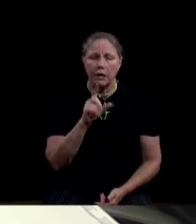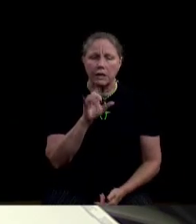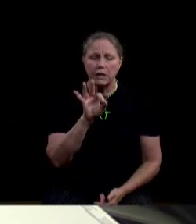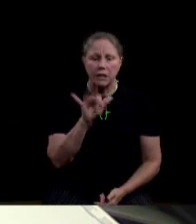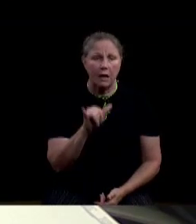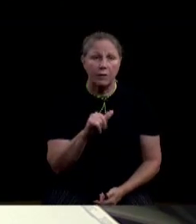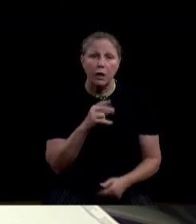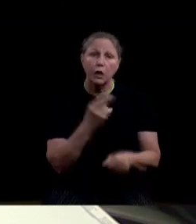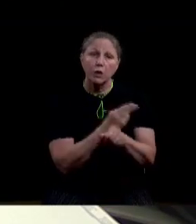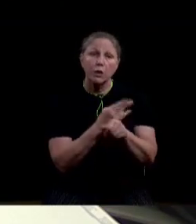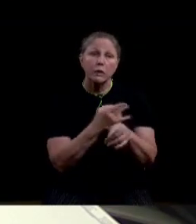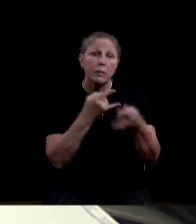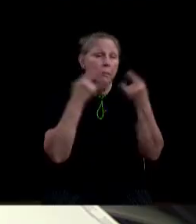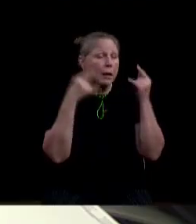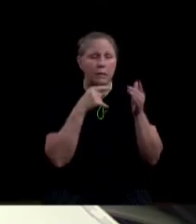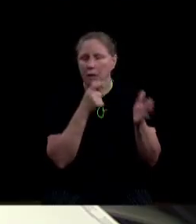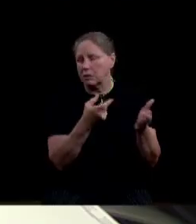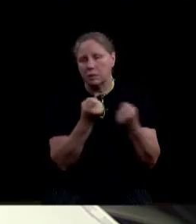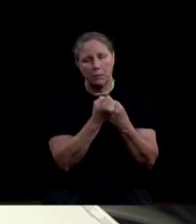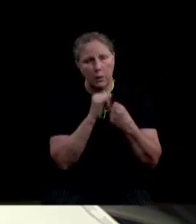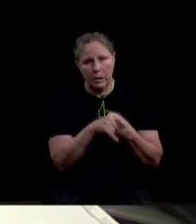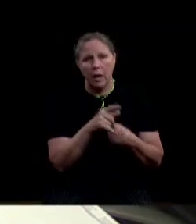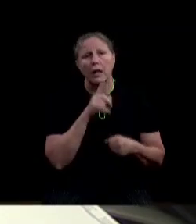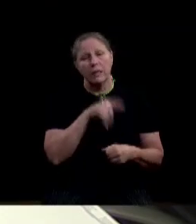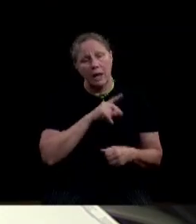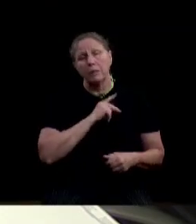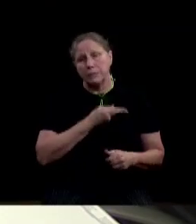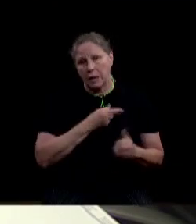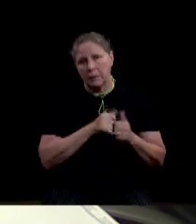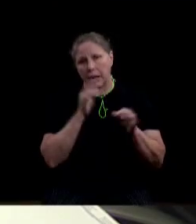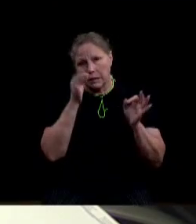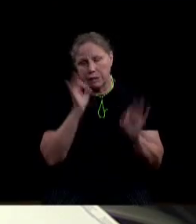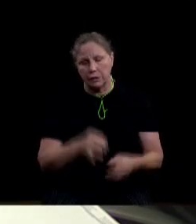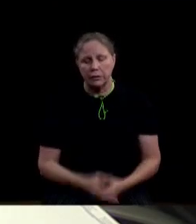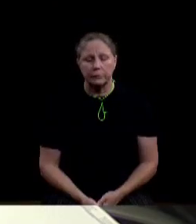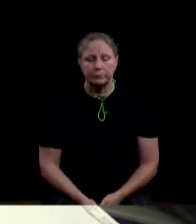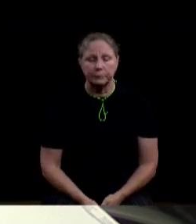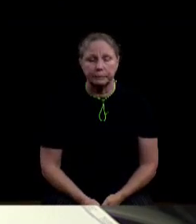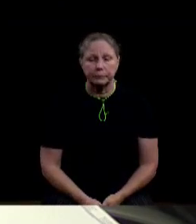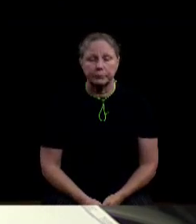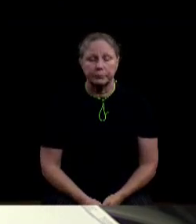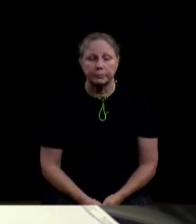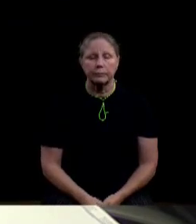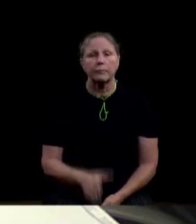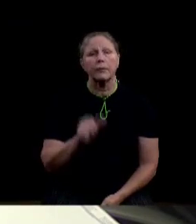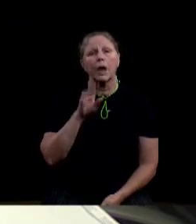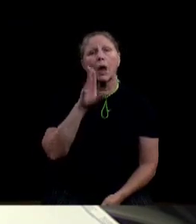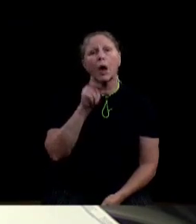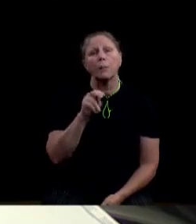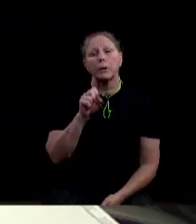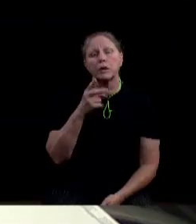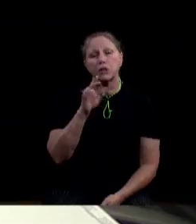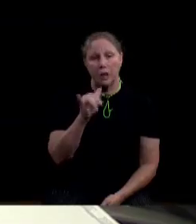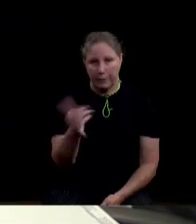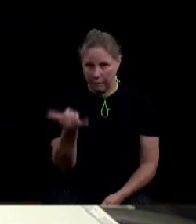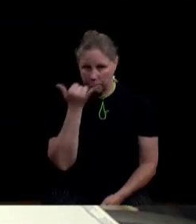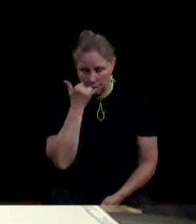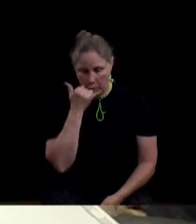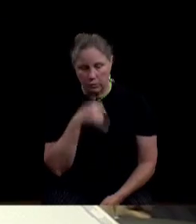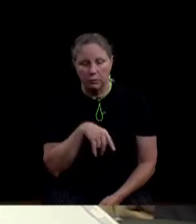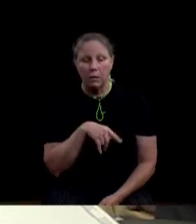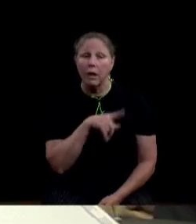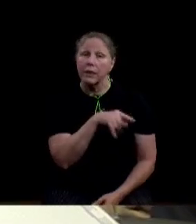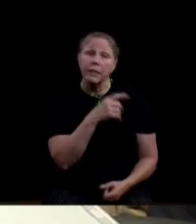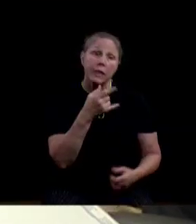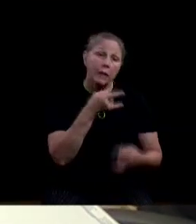this decision. Auburn Shelby phoned to say she does not support this decision and will not be wearing a